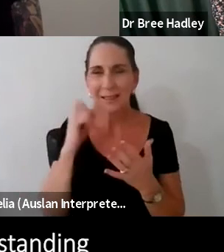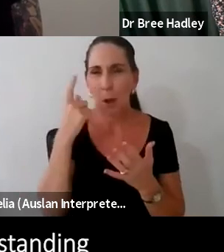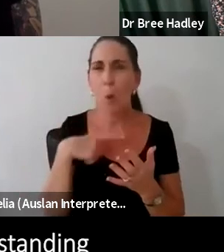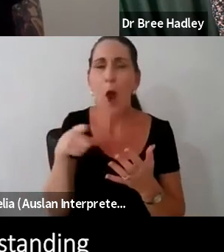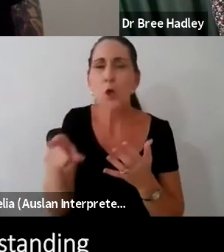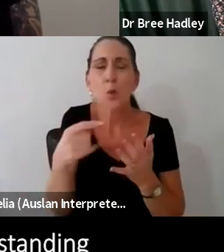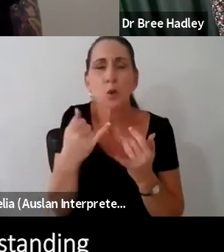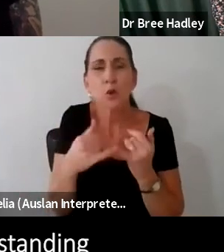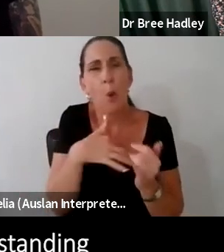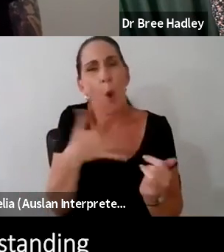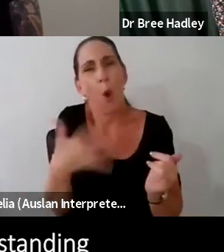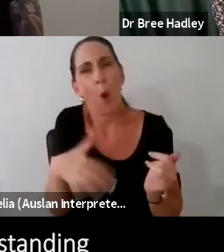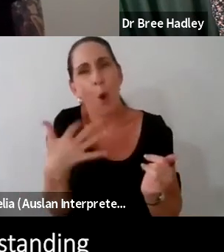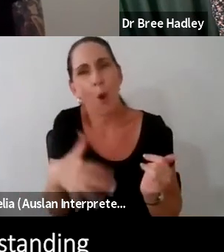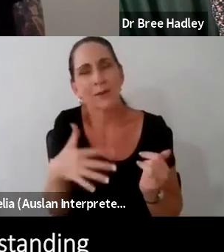hurt